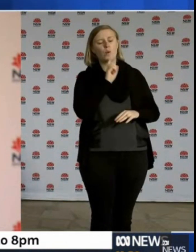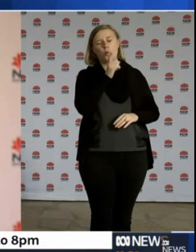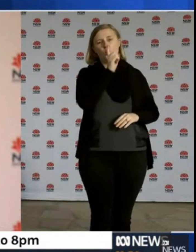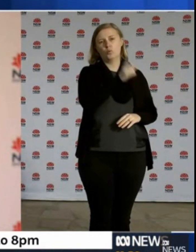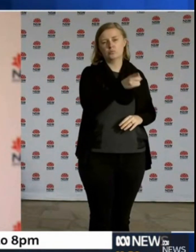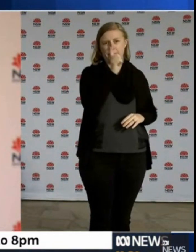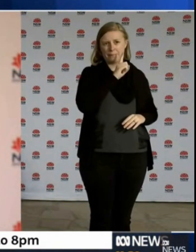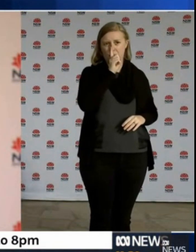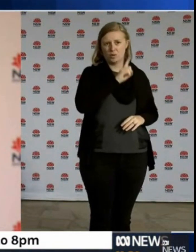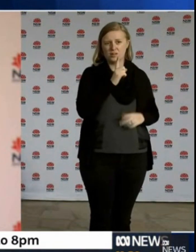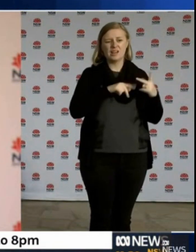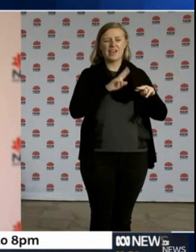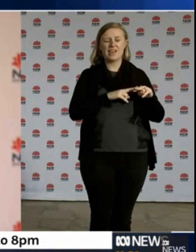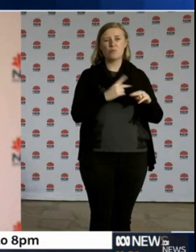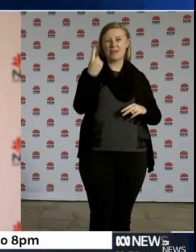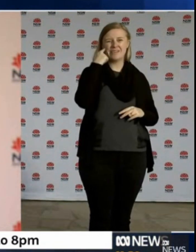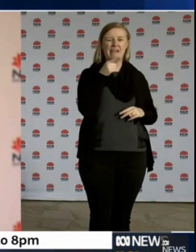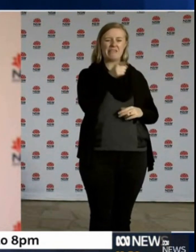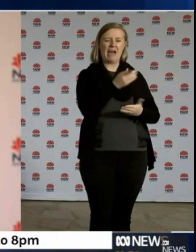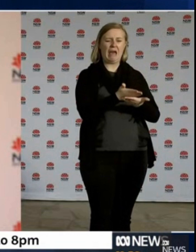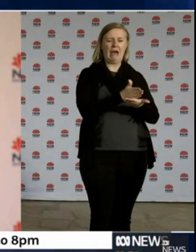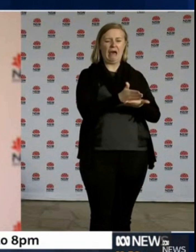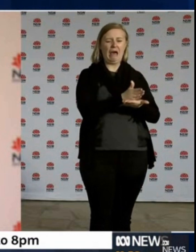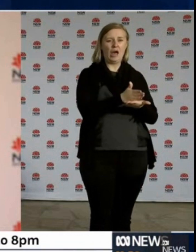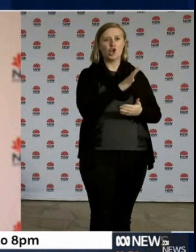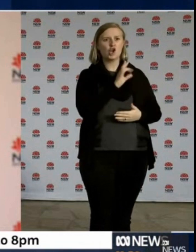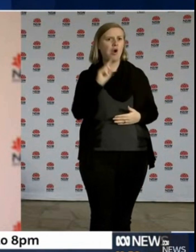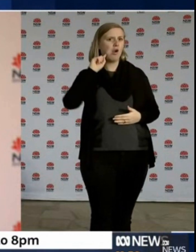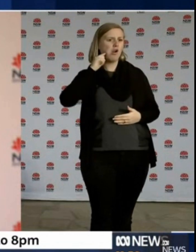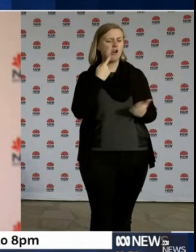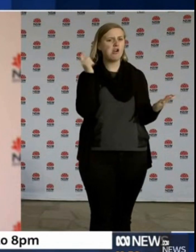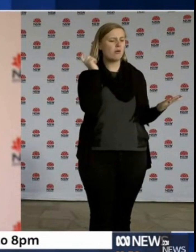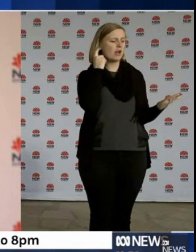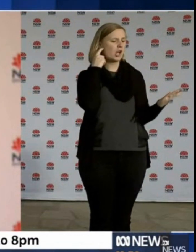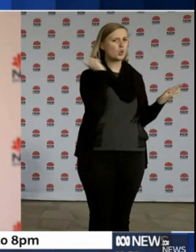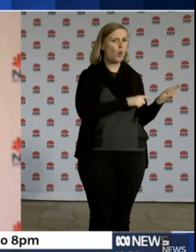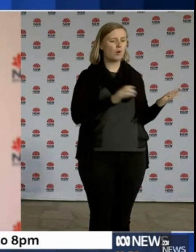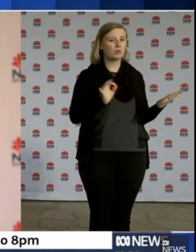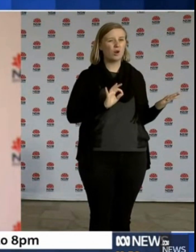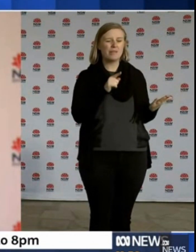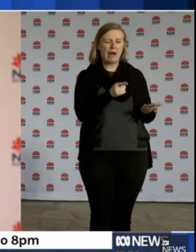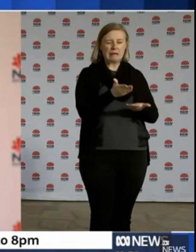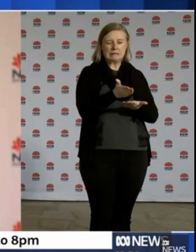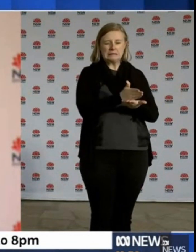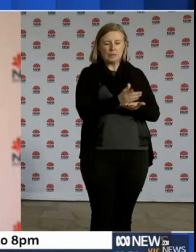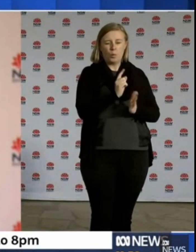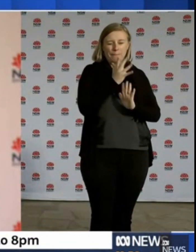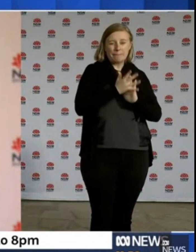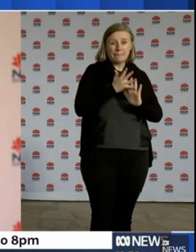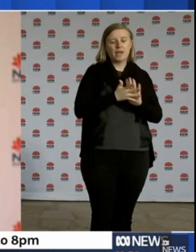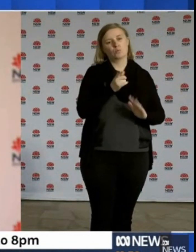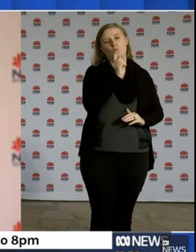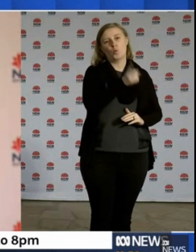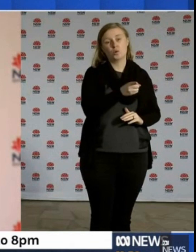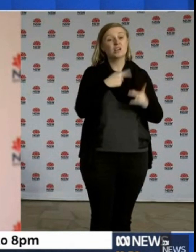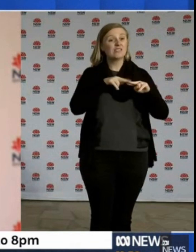still issuing cautions to people if we think it's a line ball call, but clearly we don't want people outside unless it's necessary, and if